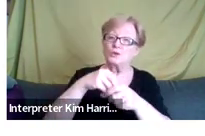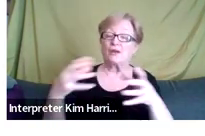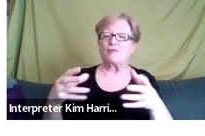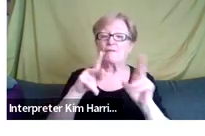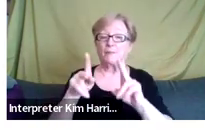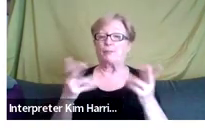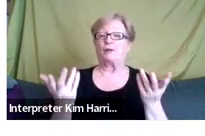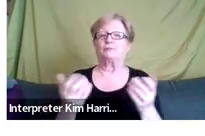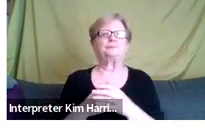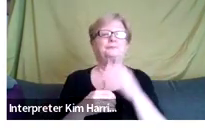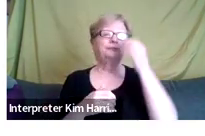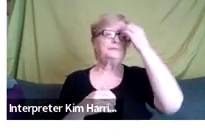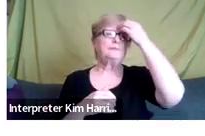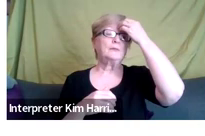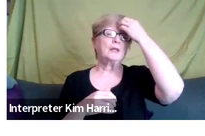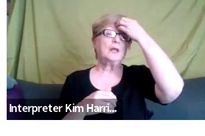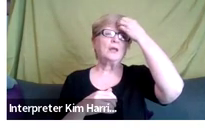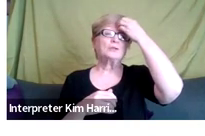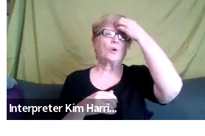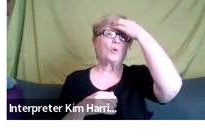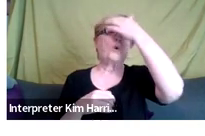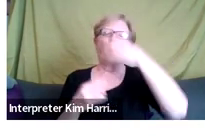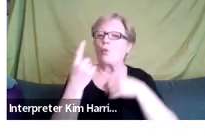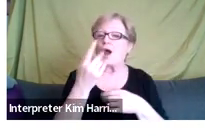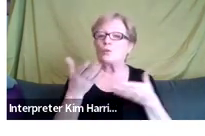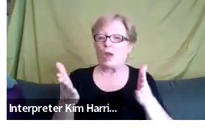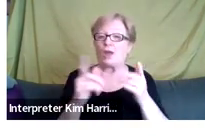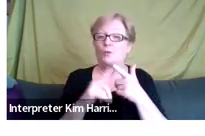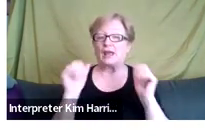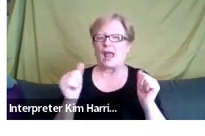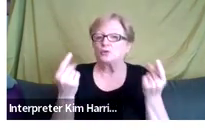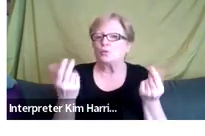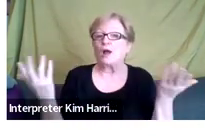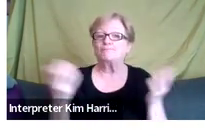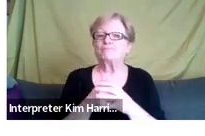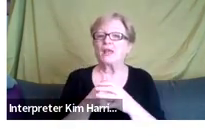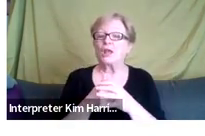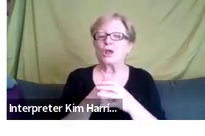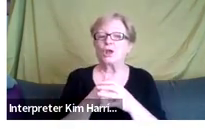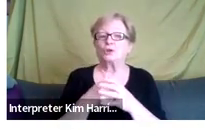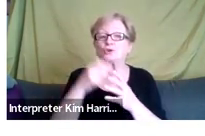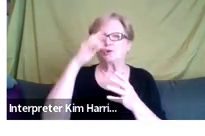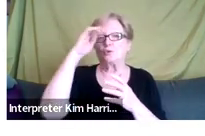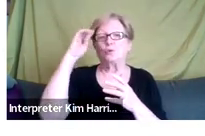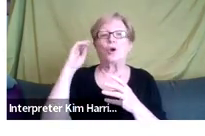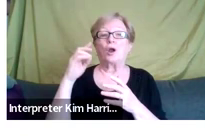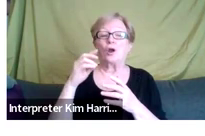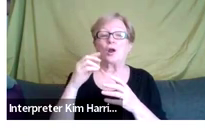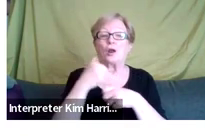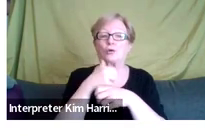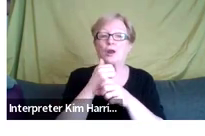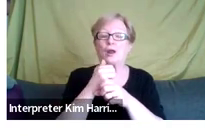And so one of the ways that, you know, we could do that is create disability women